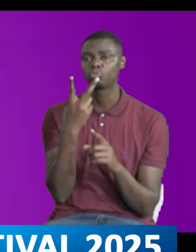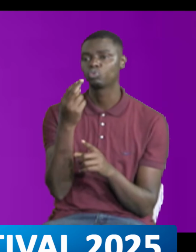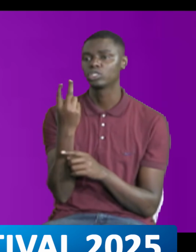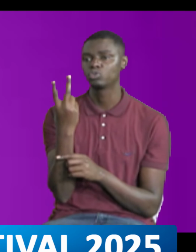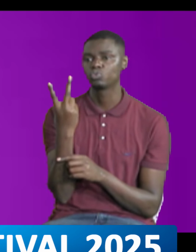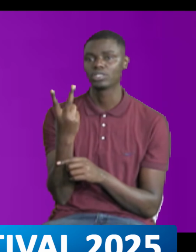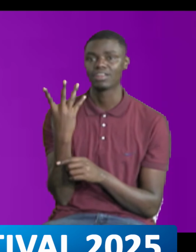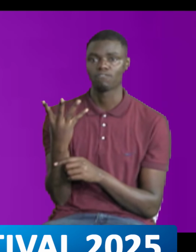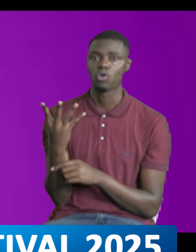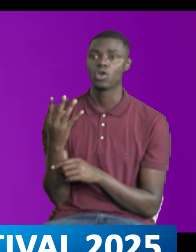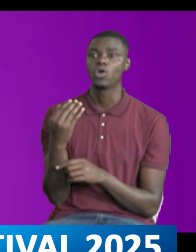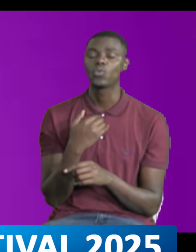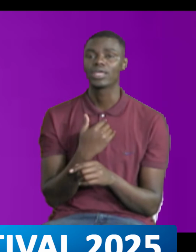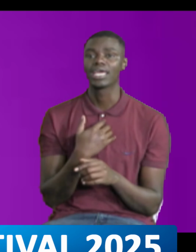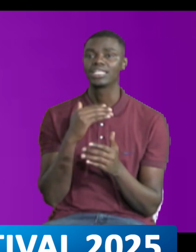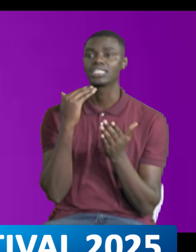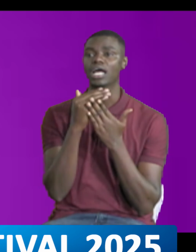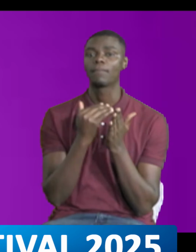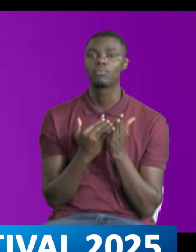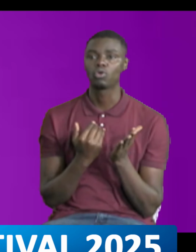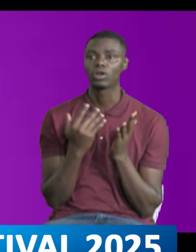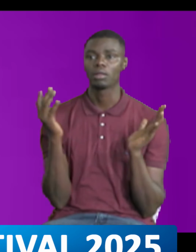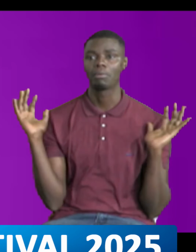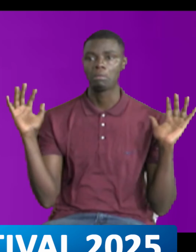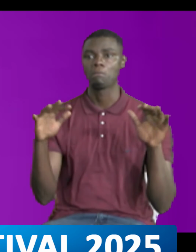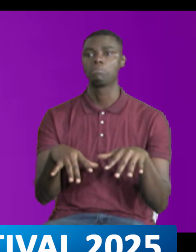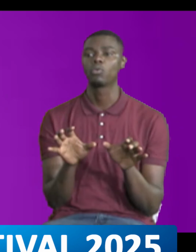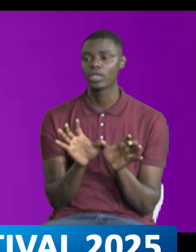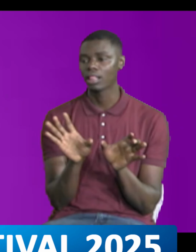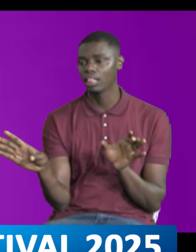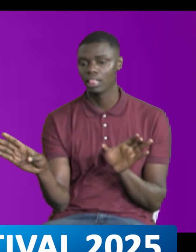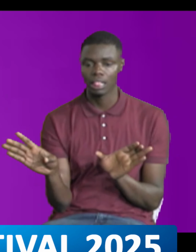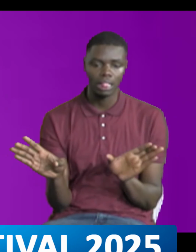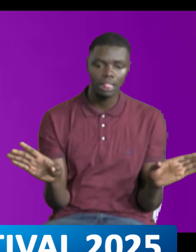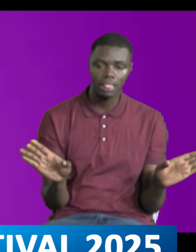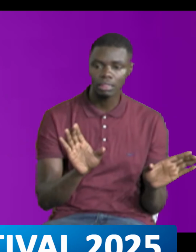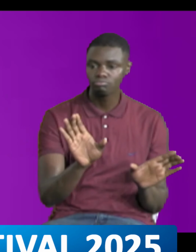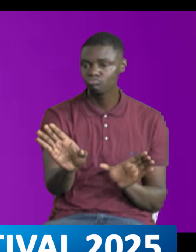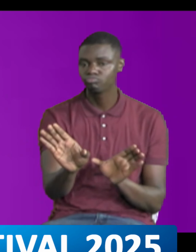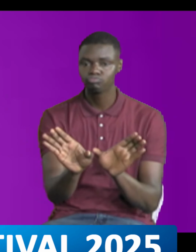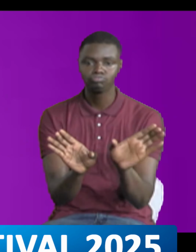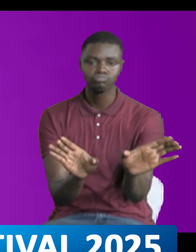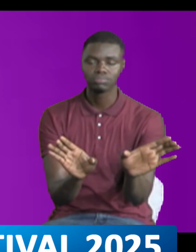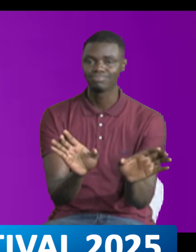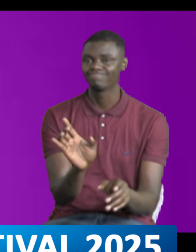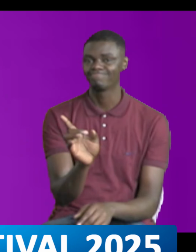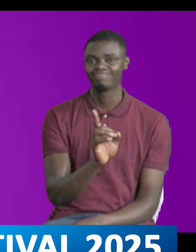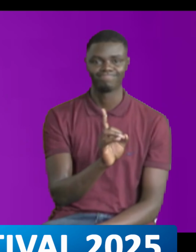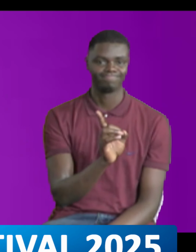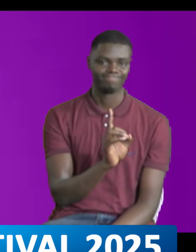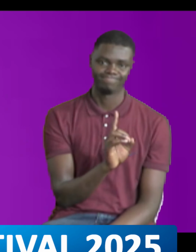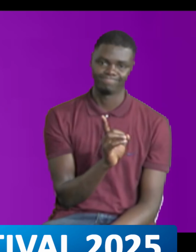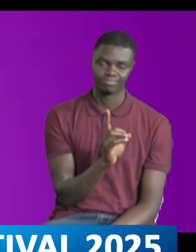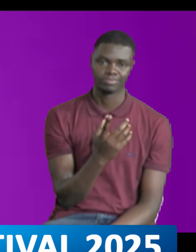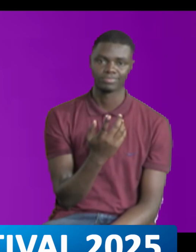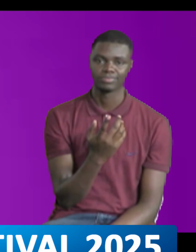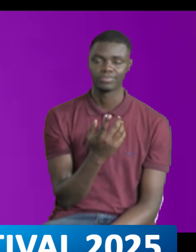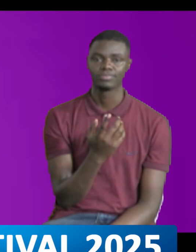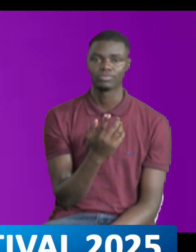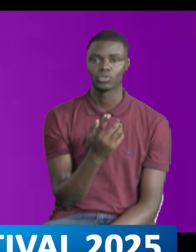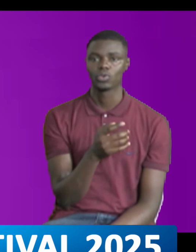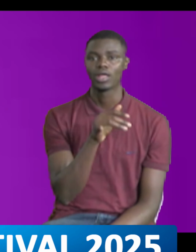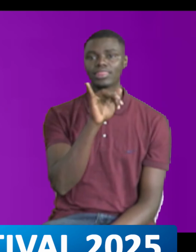2024 edition is that we just had this program. We didn't group them in within tracks. And say that this is how you will find